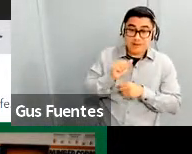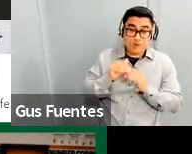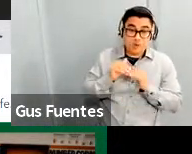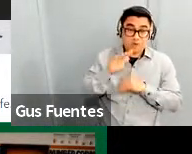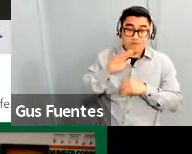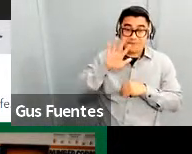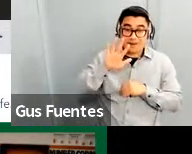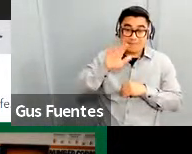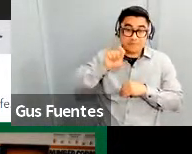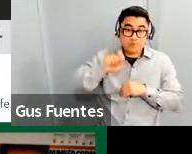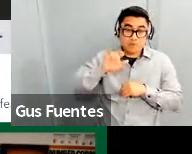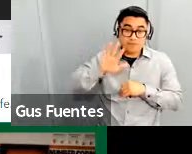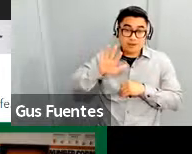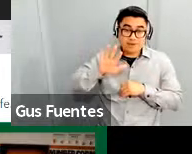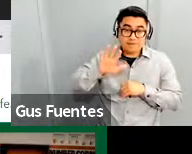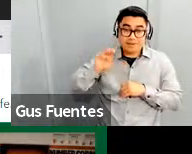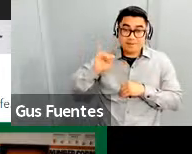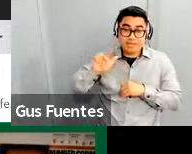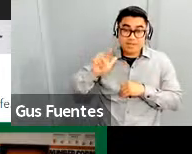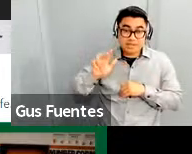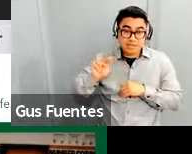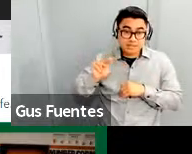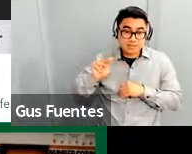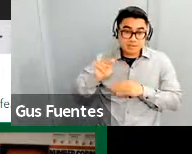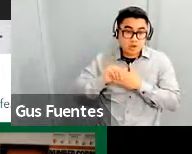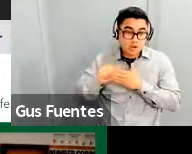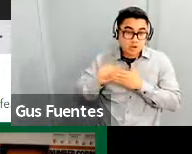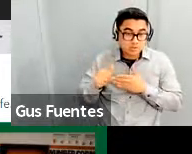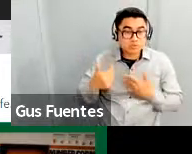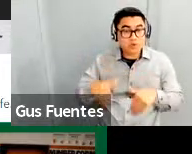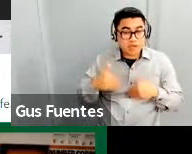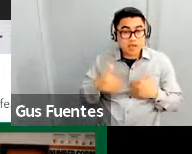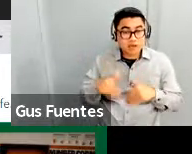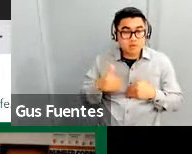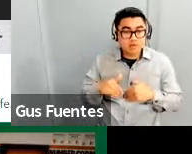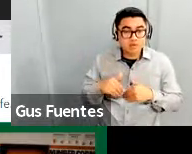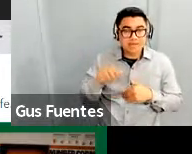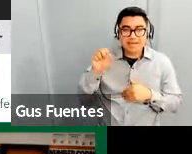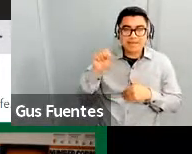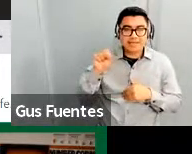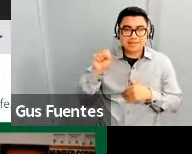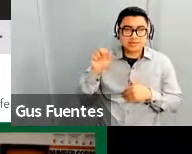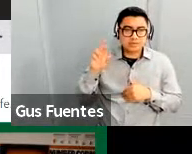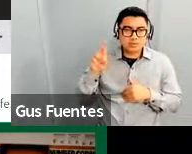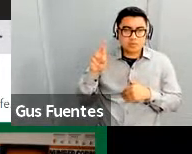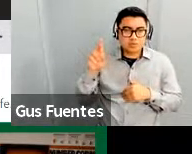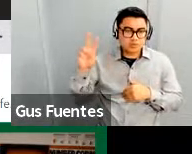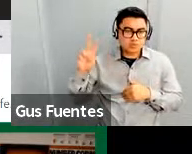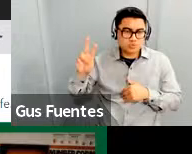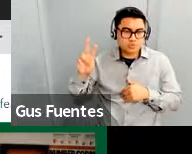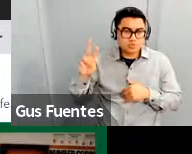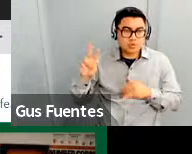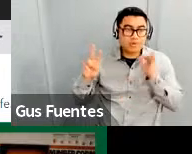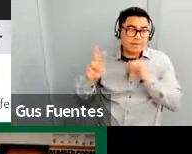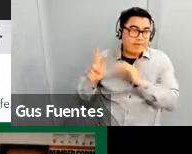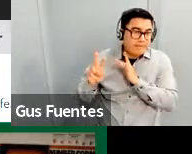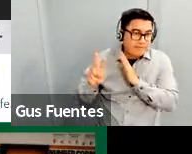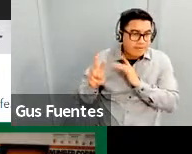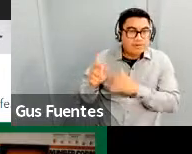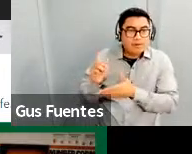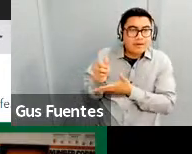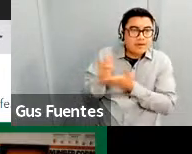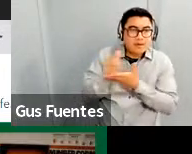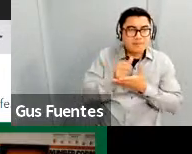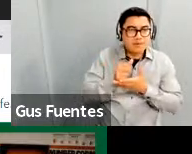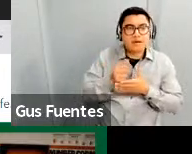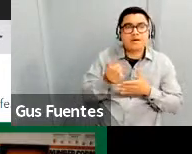of federal funding. It's called the ESSER 2 for COVID preparation and response to address school needs